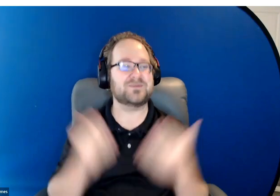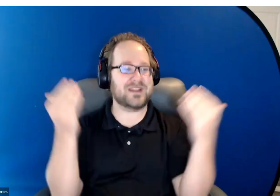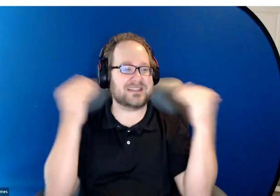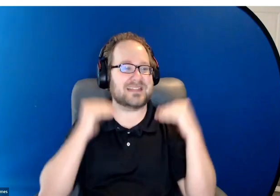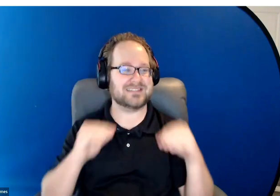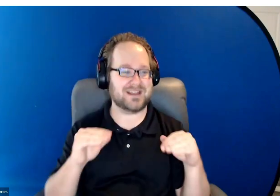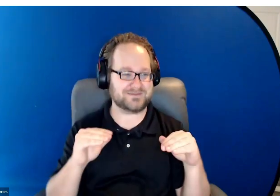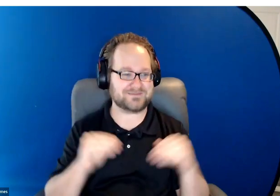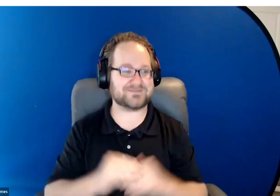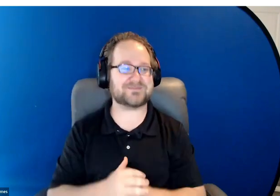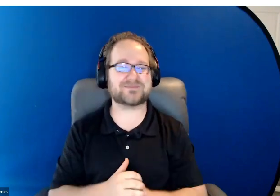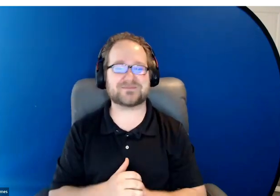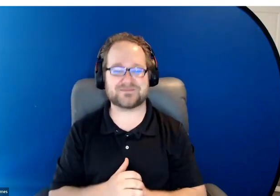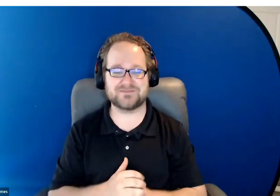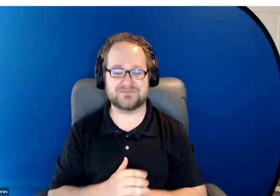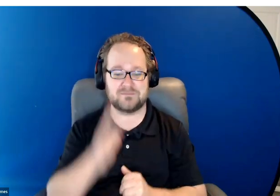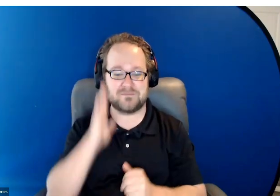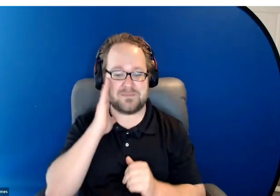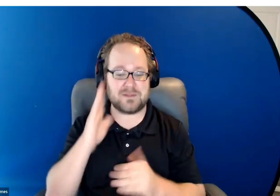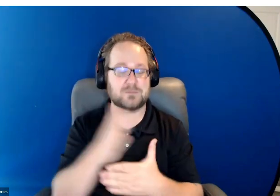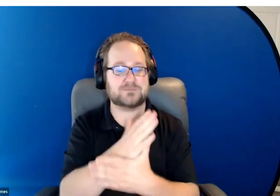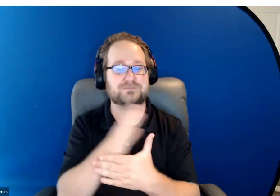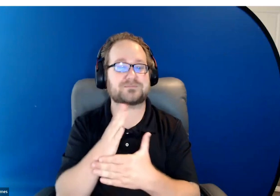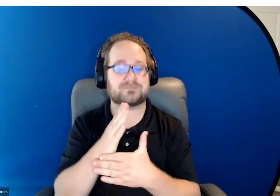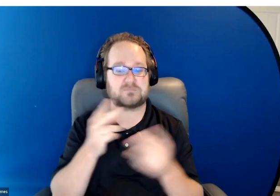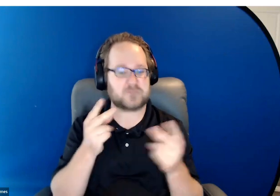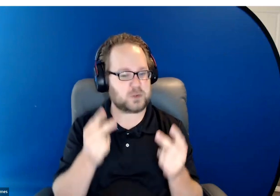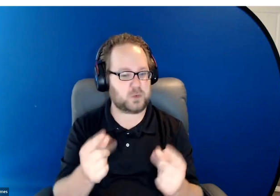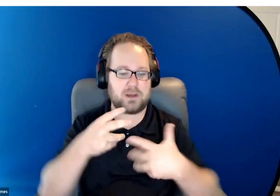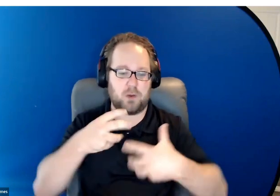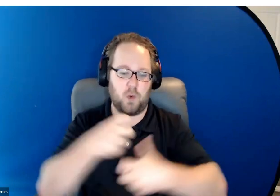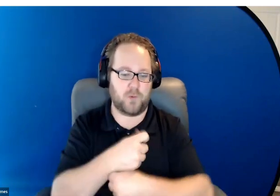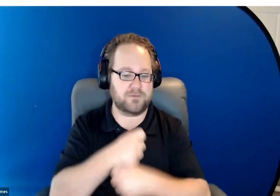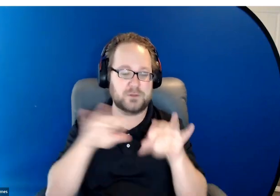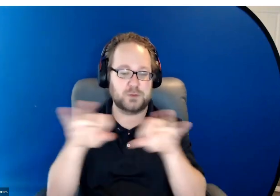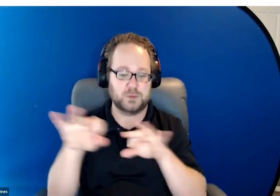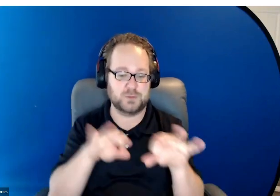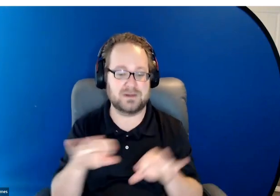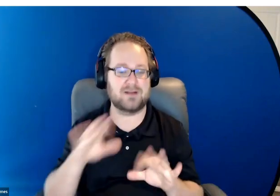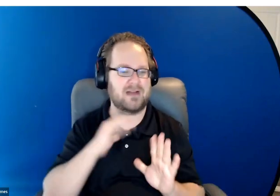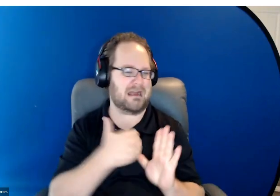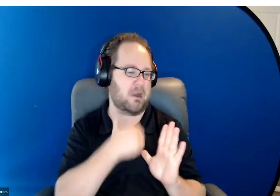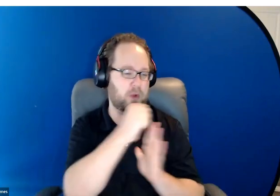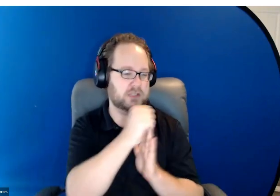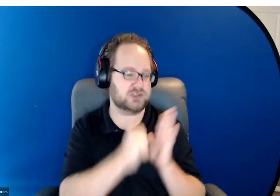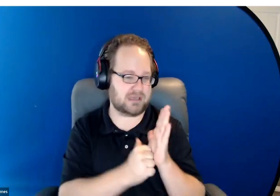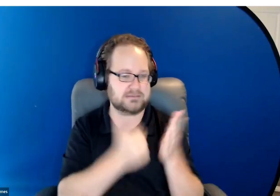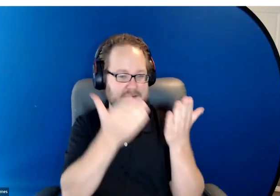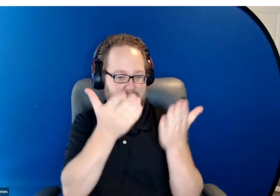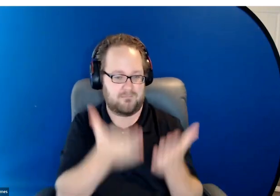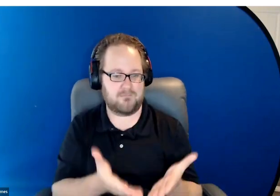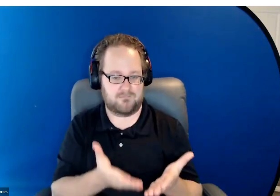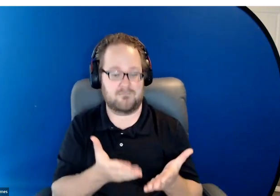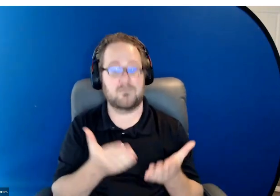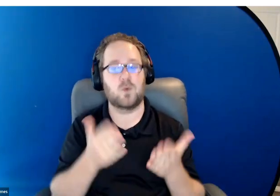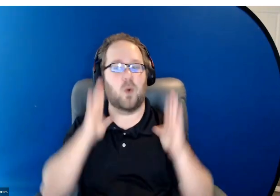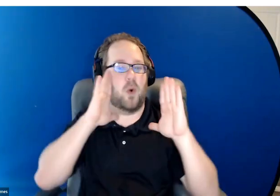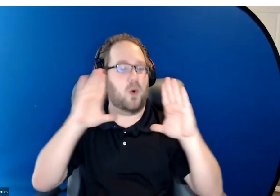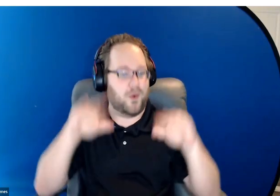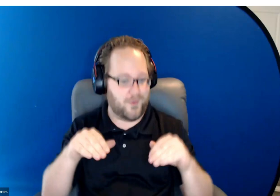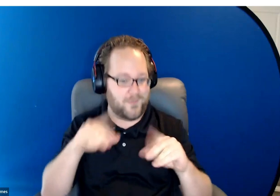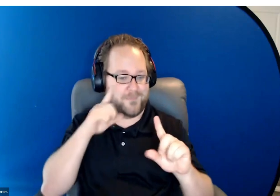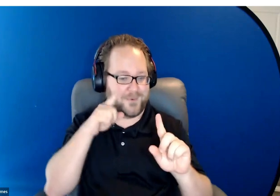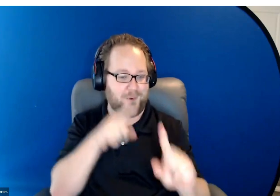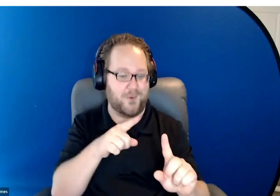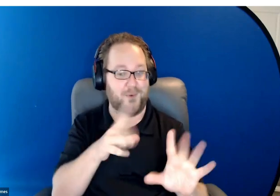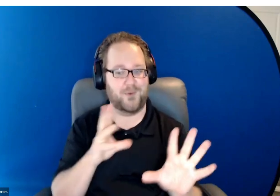I'll share just a quick overview of our agenda for today, and we really hope that you will all leave today's webinar with a